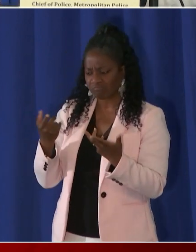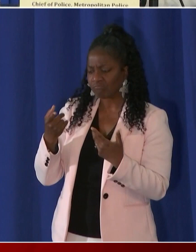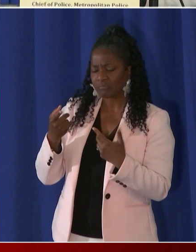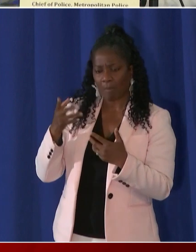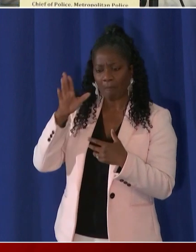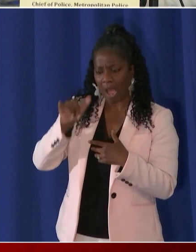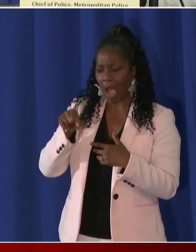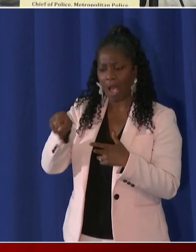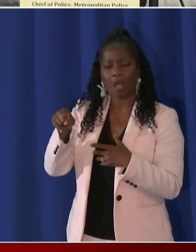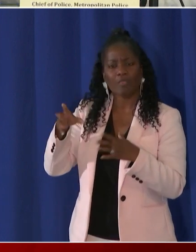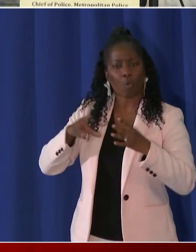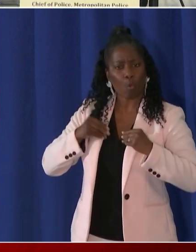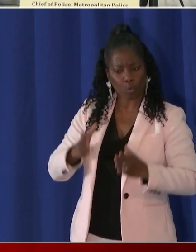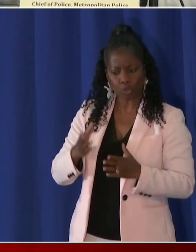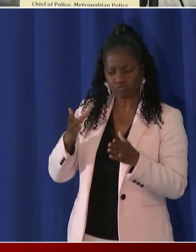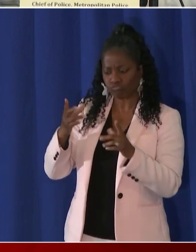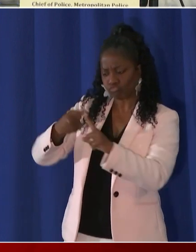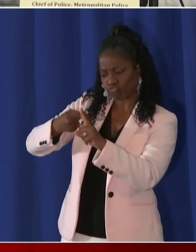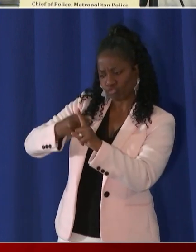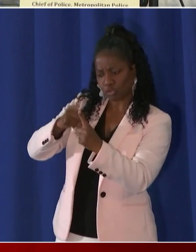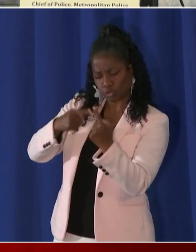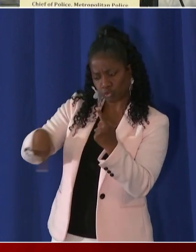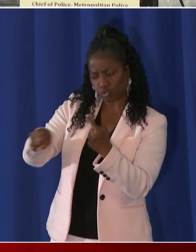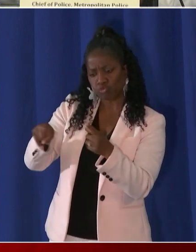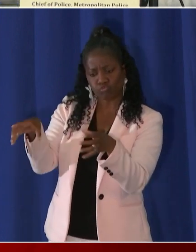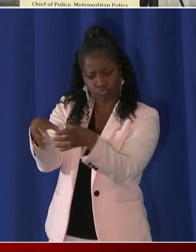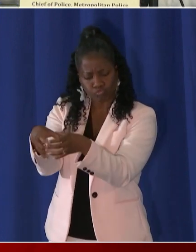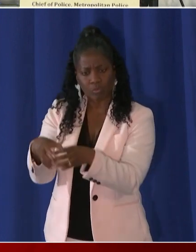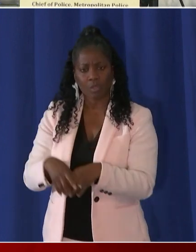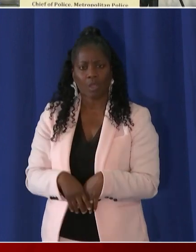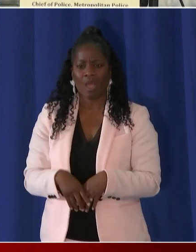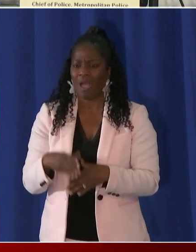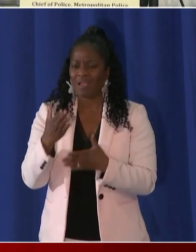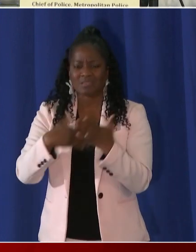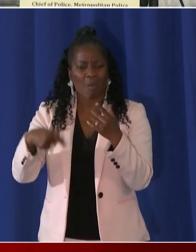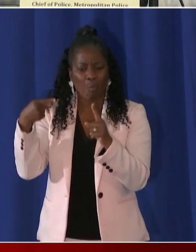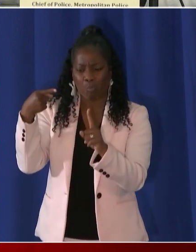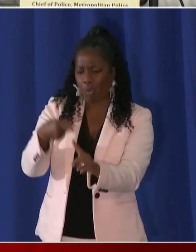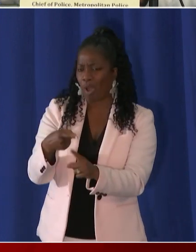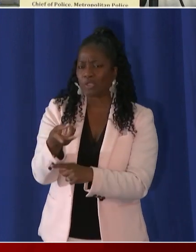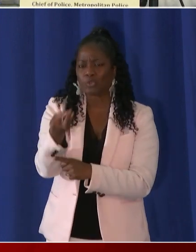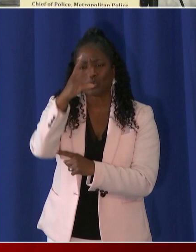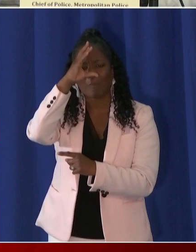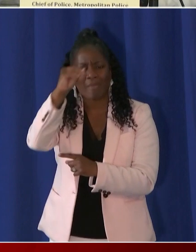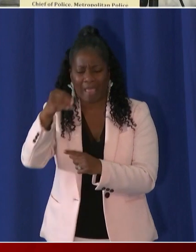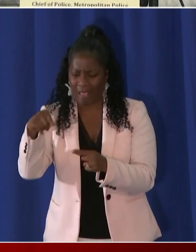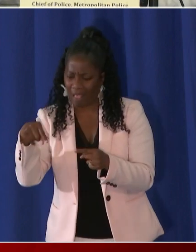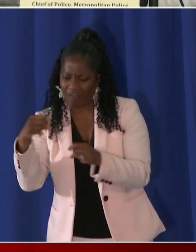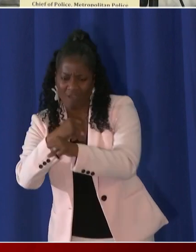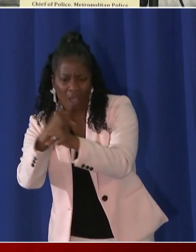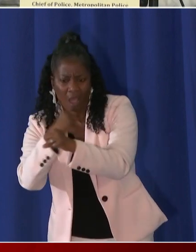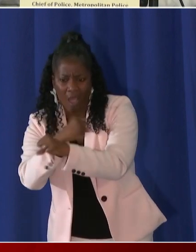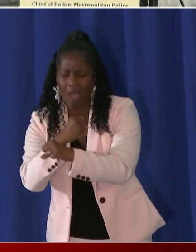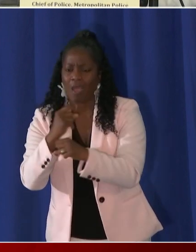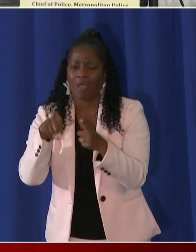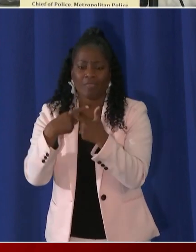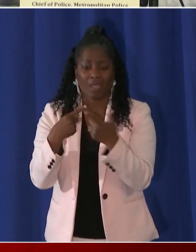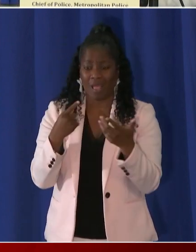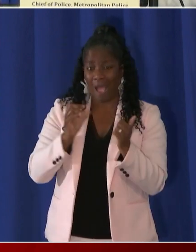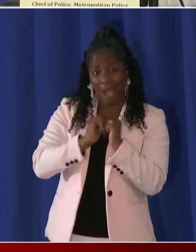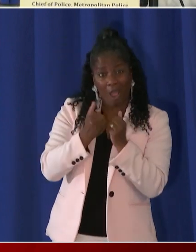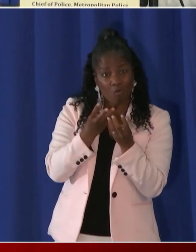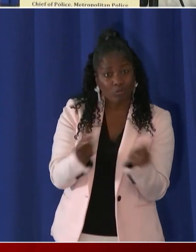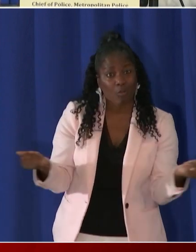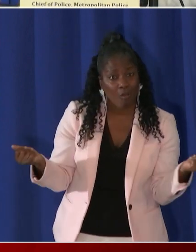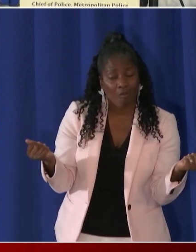rented out by the owner. And at some point, two men got into a fight. And of course, the only way to resolve that, a